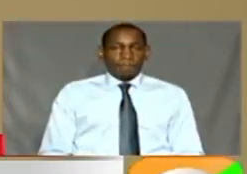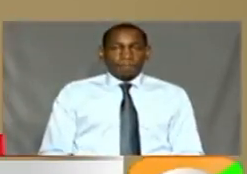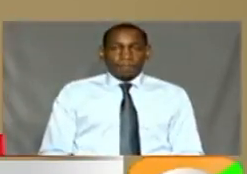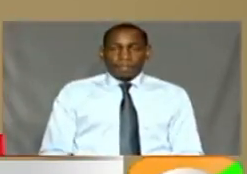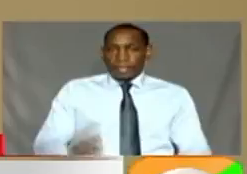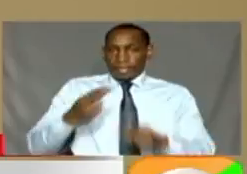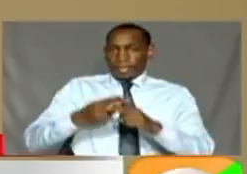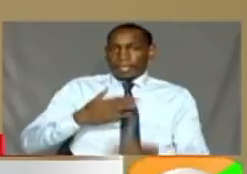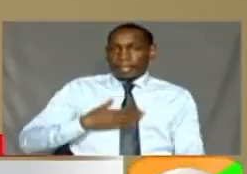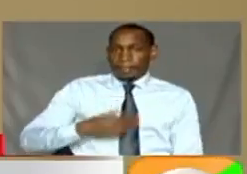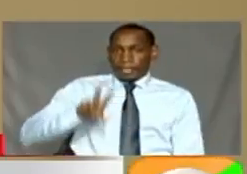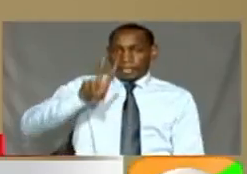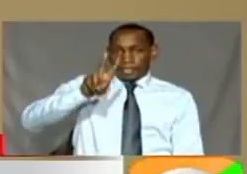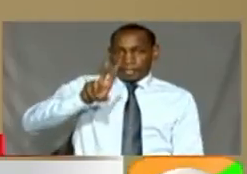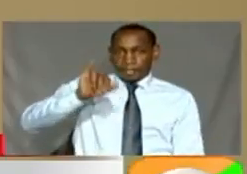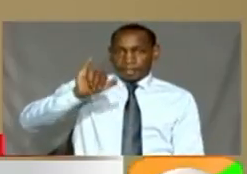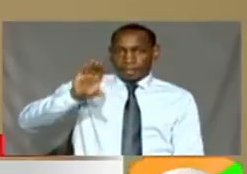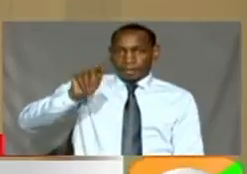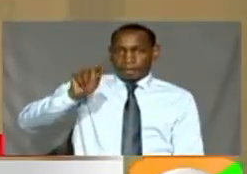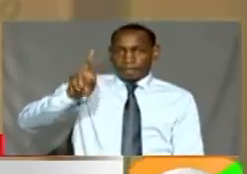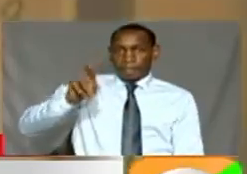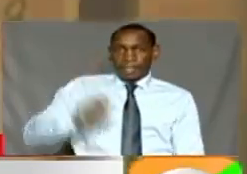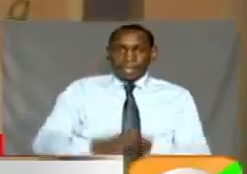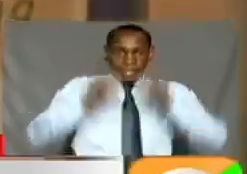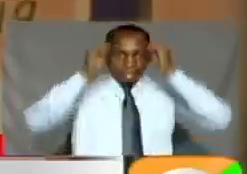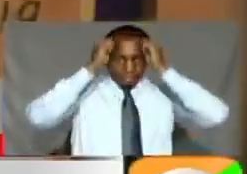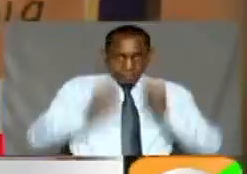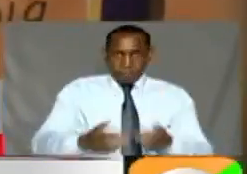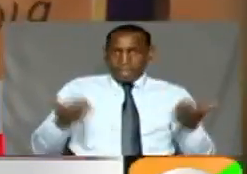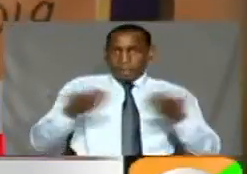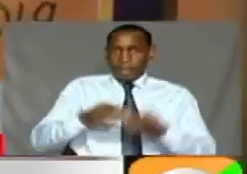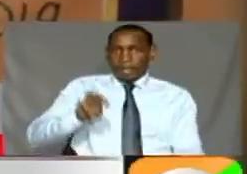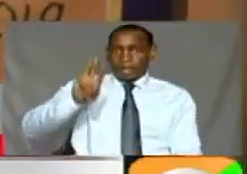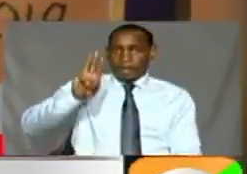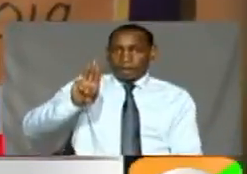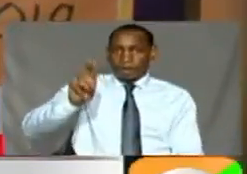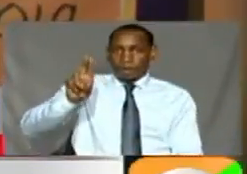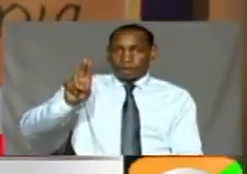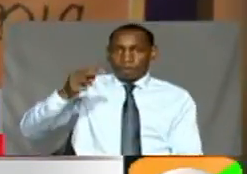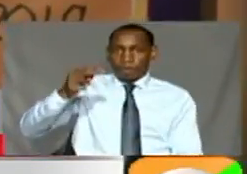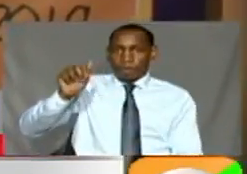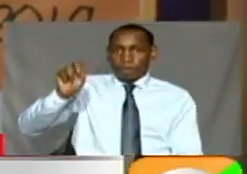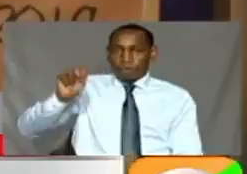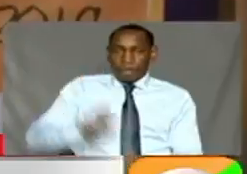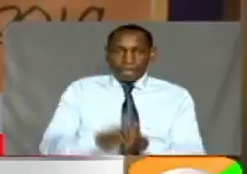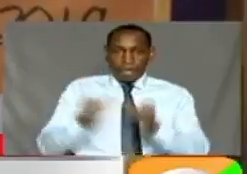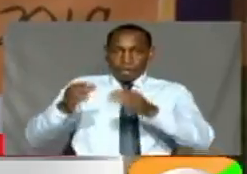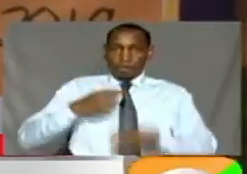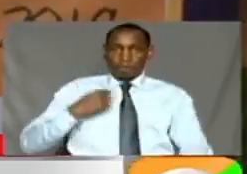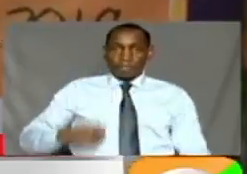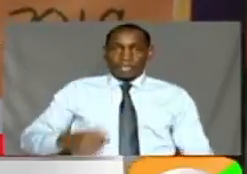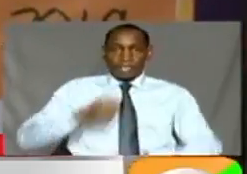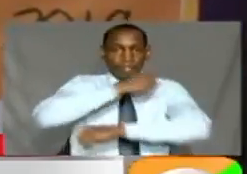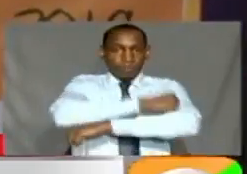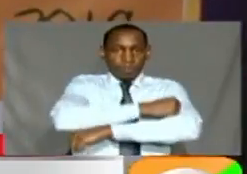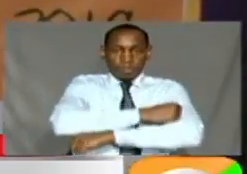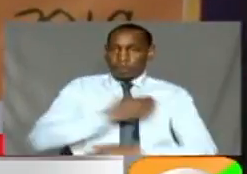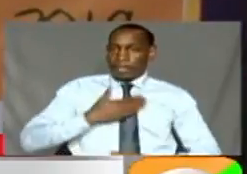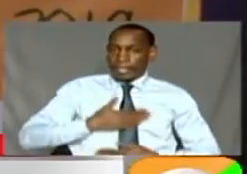Kwa majina ni Onjolo Victor. Mimi ni mwanafunza kule Wuhan Botanical Garden and ni umbrella ya Chinese Academy of